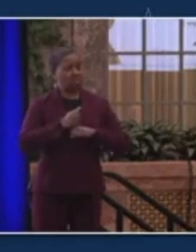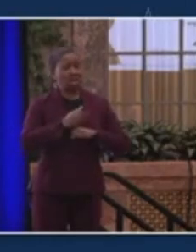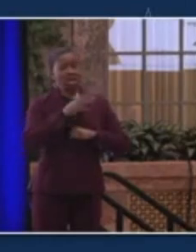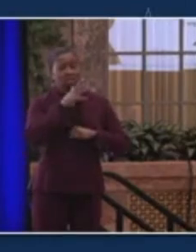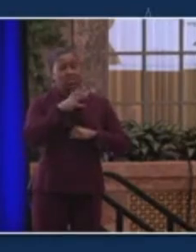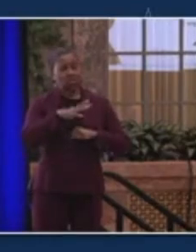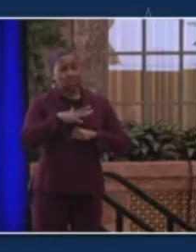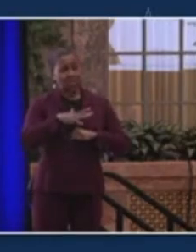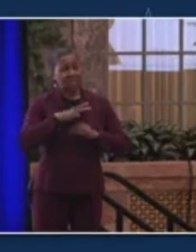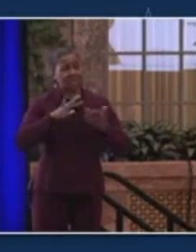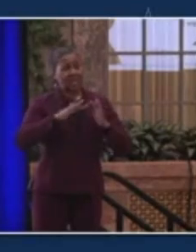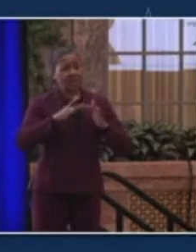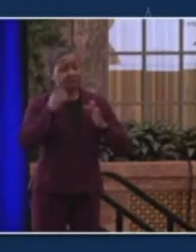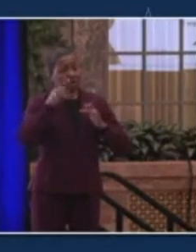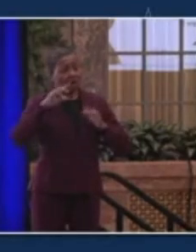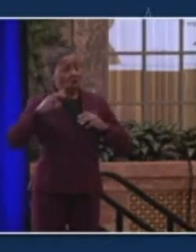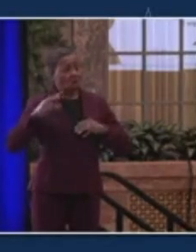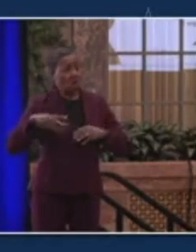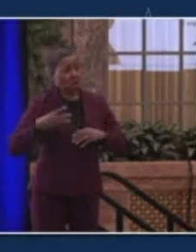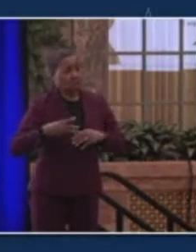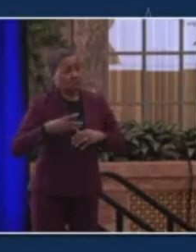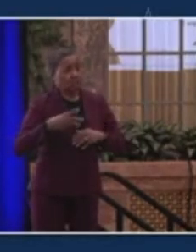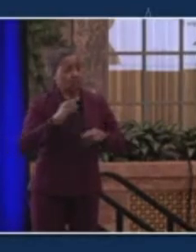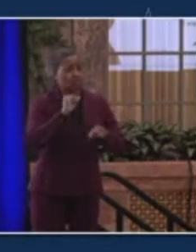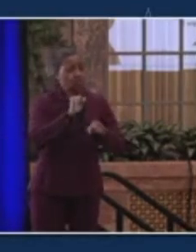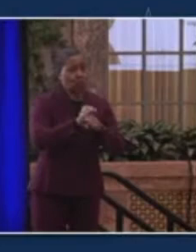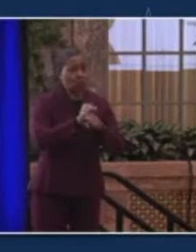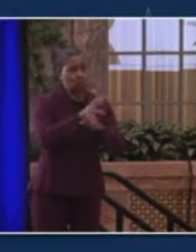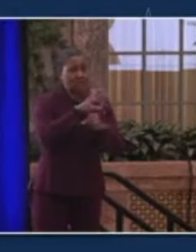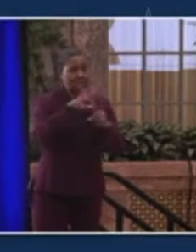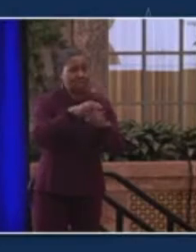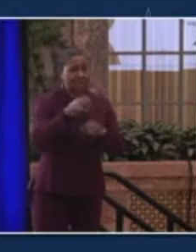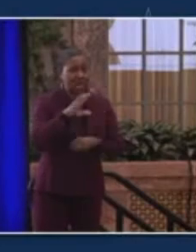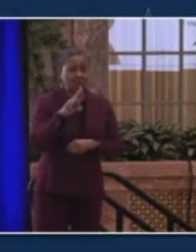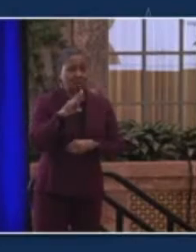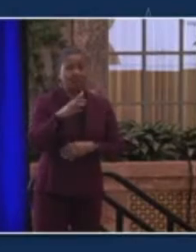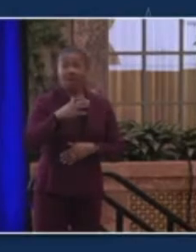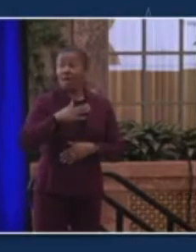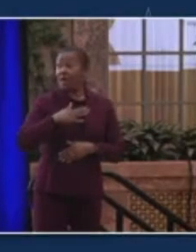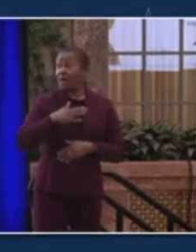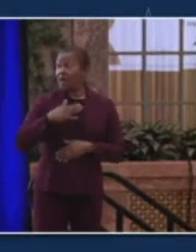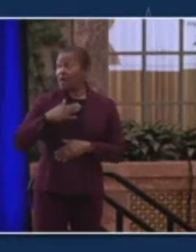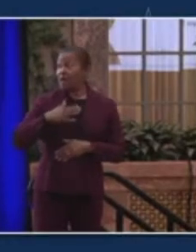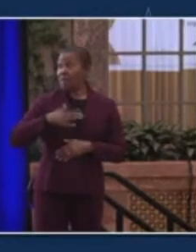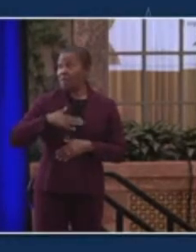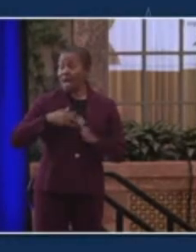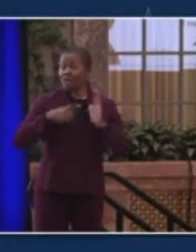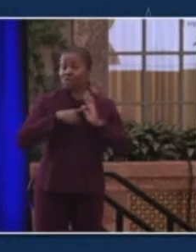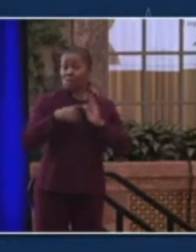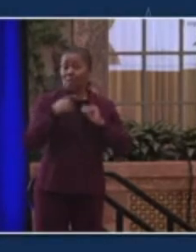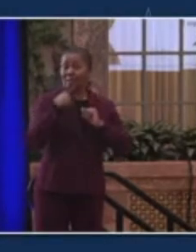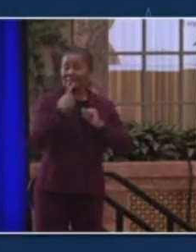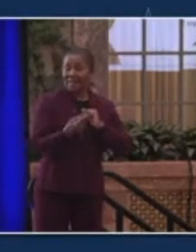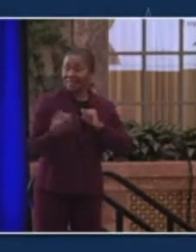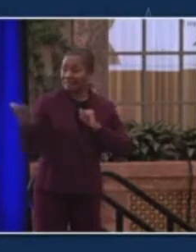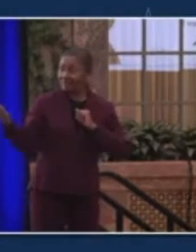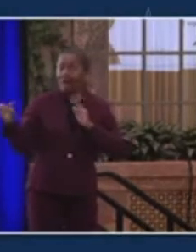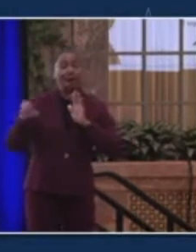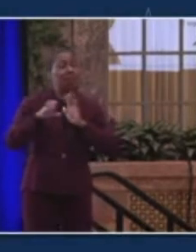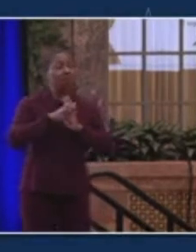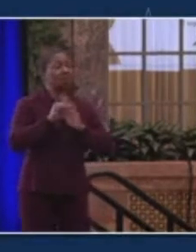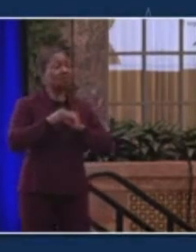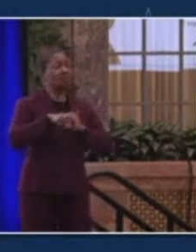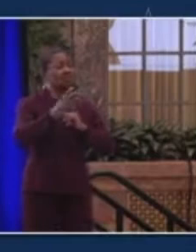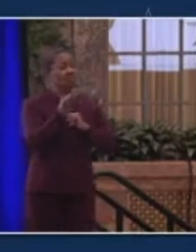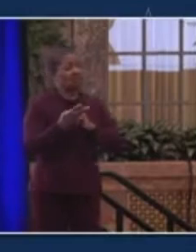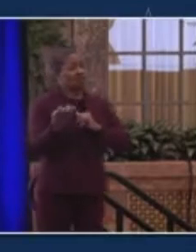for Washington to work to elect Harold. Here is my show and tell. This is a picture of the